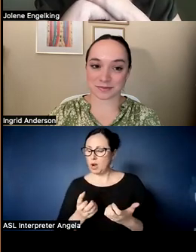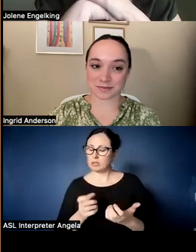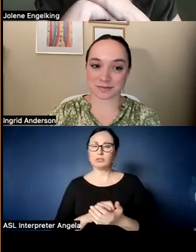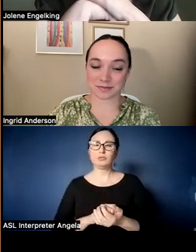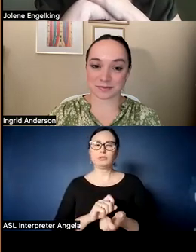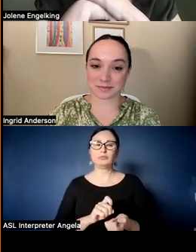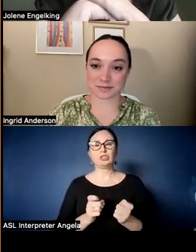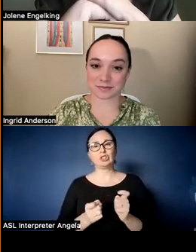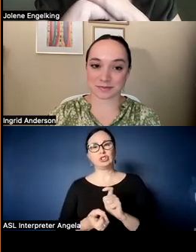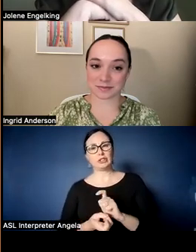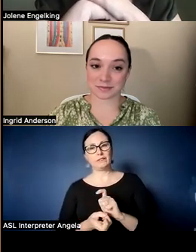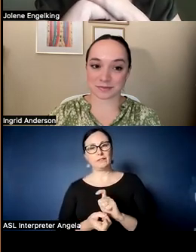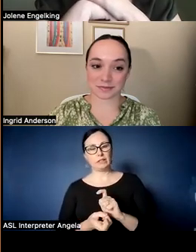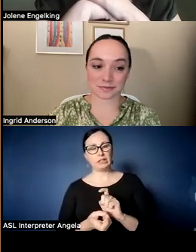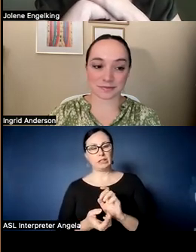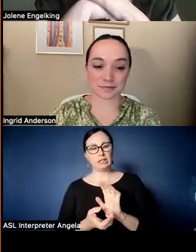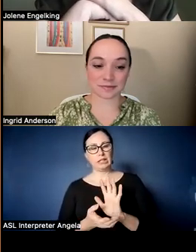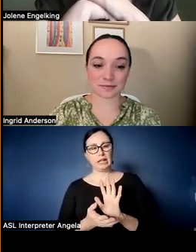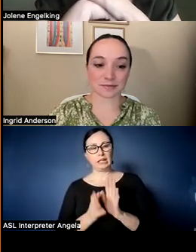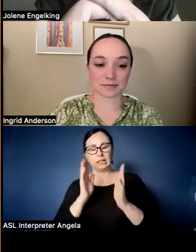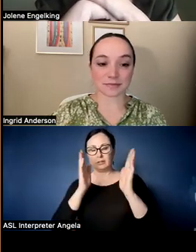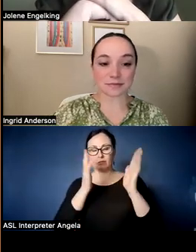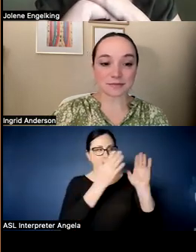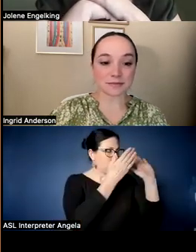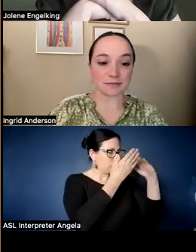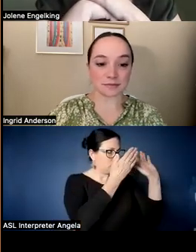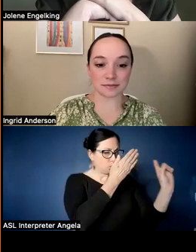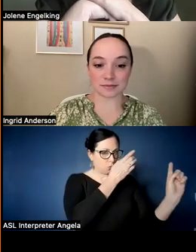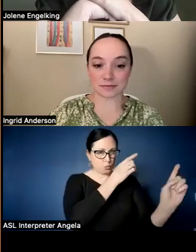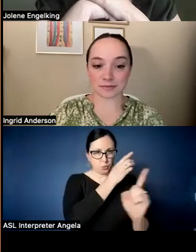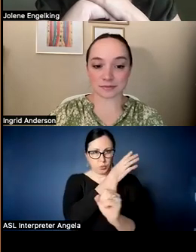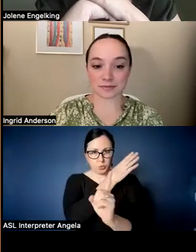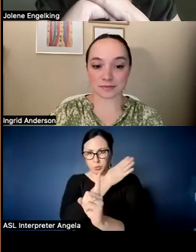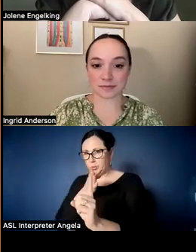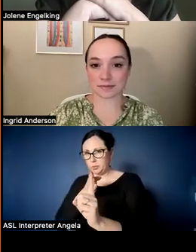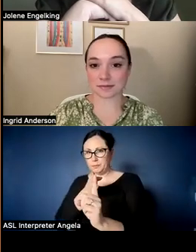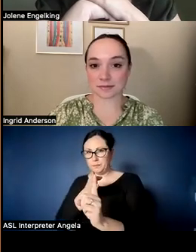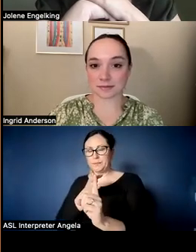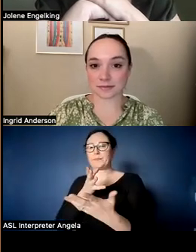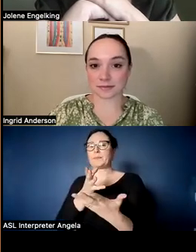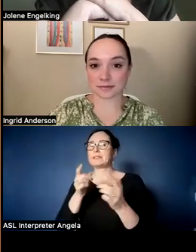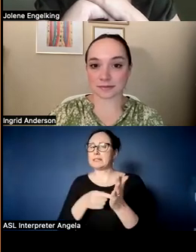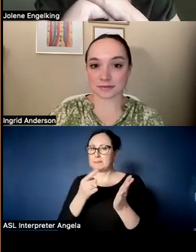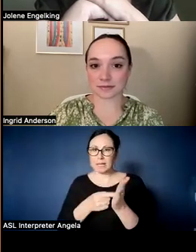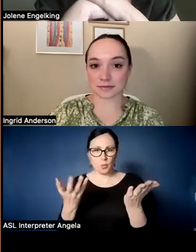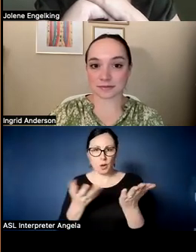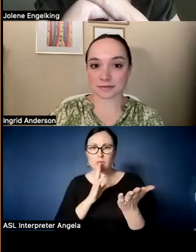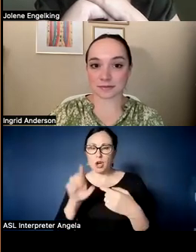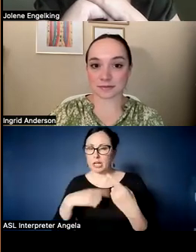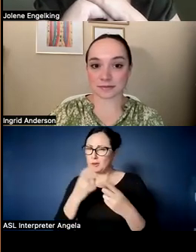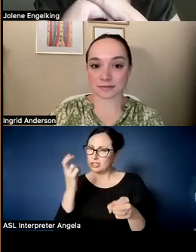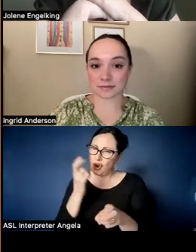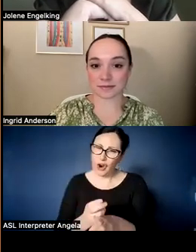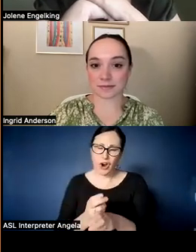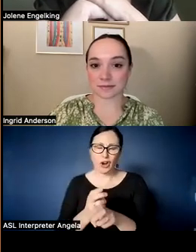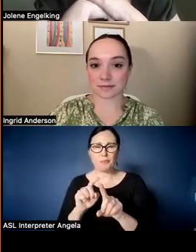be able to really be together and acknowledge that even though what we're talking about is incredibly hard sometimes, it's also very real, and survivors